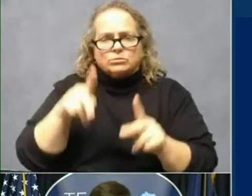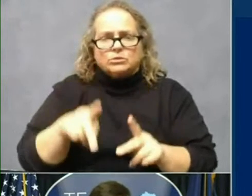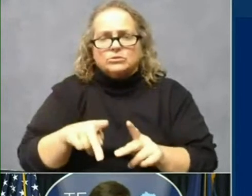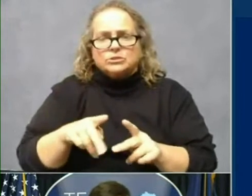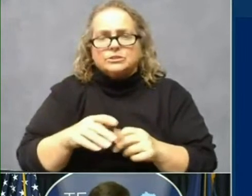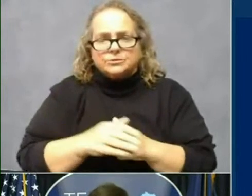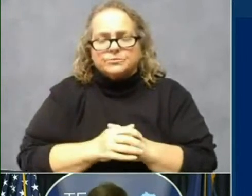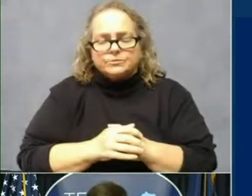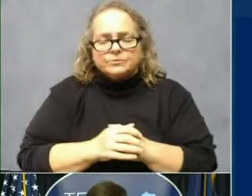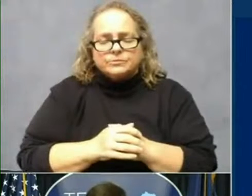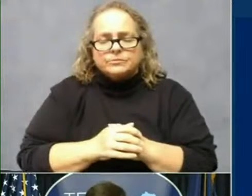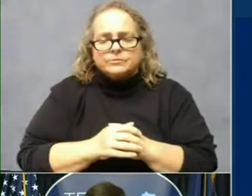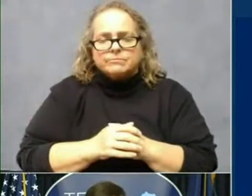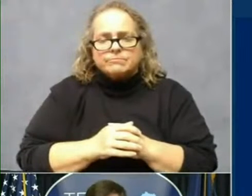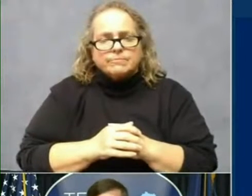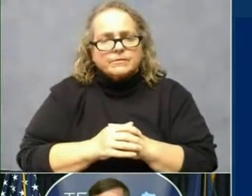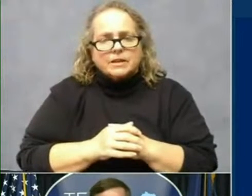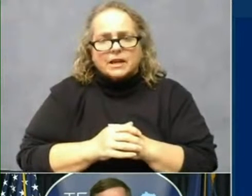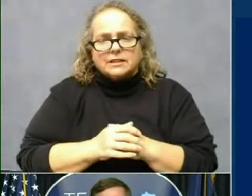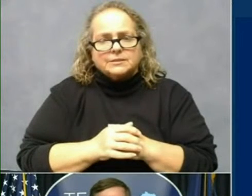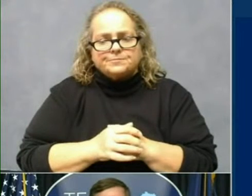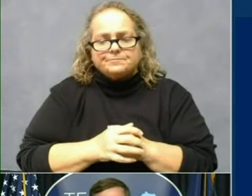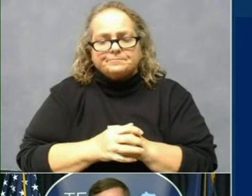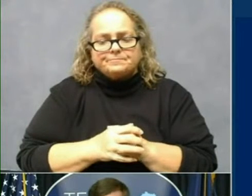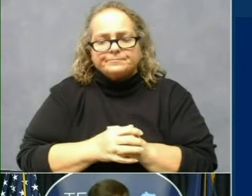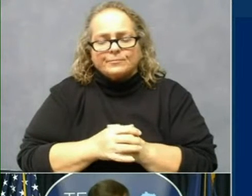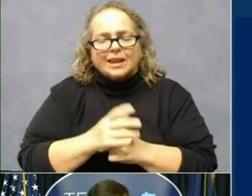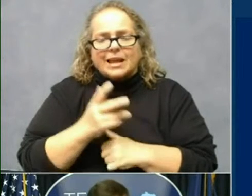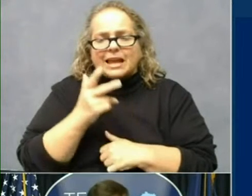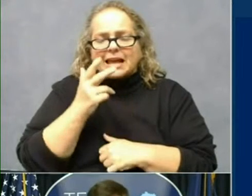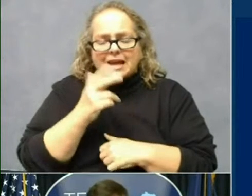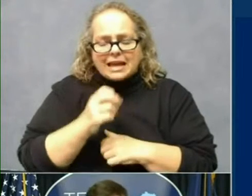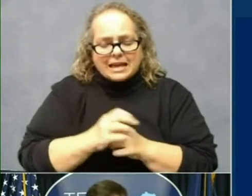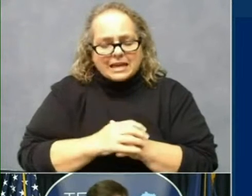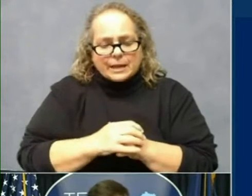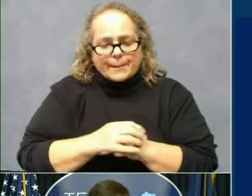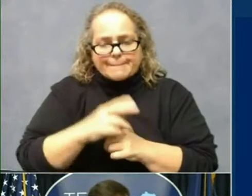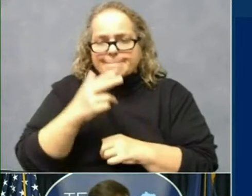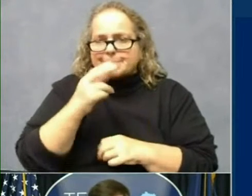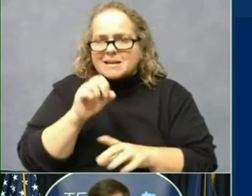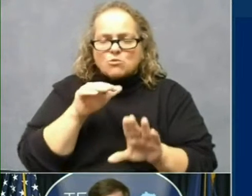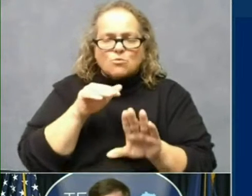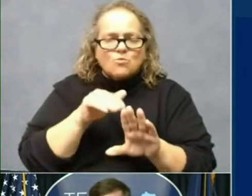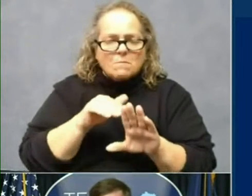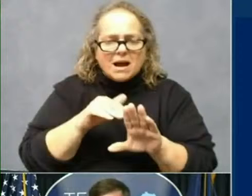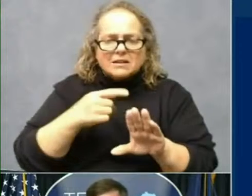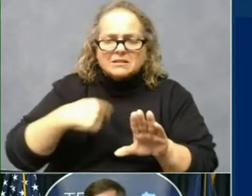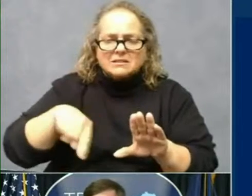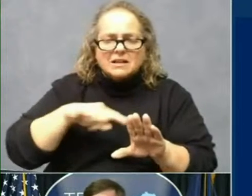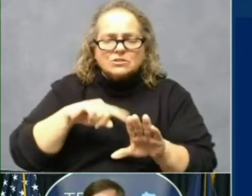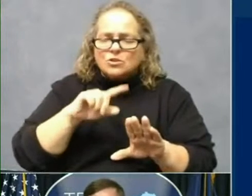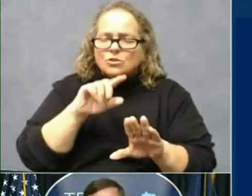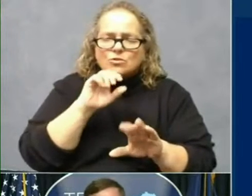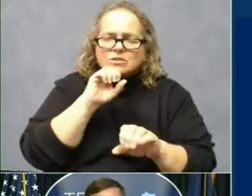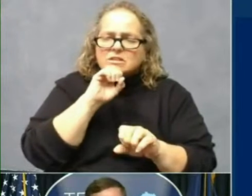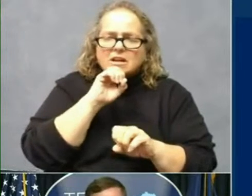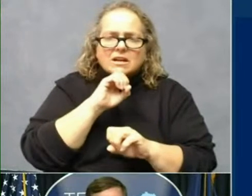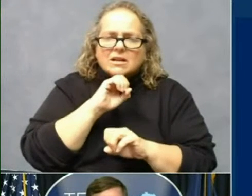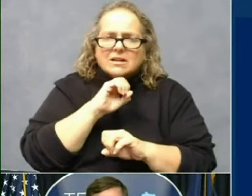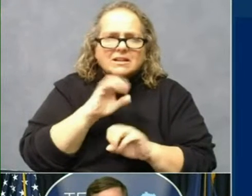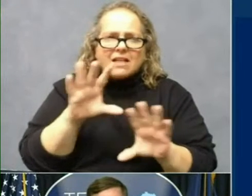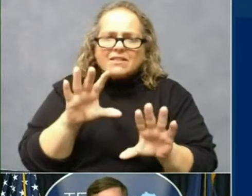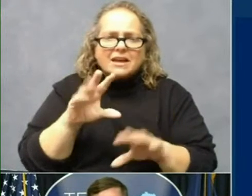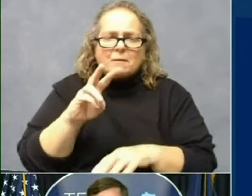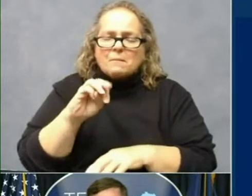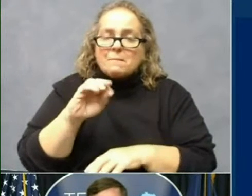And he reminds us that there's nothing magical about a school building's